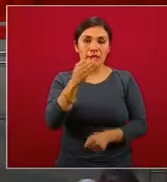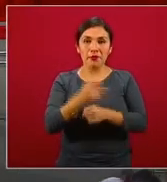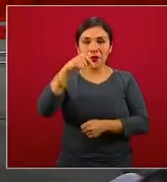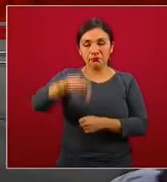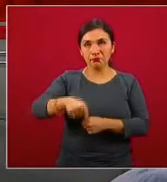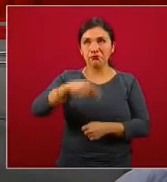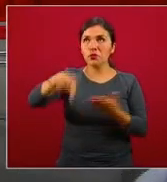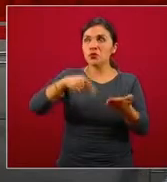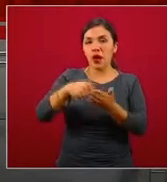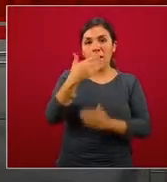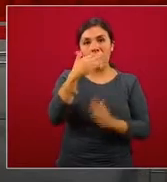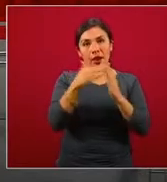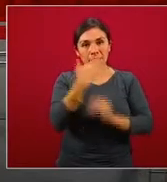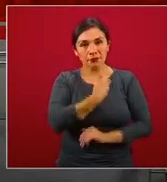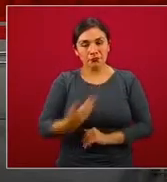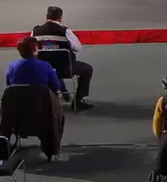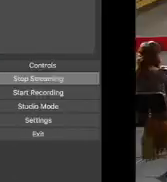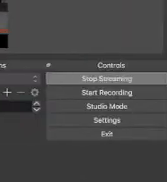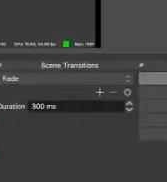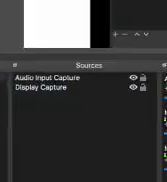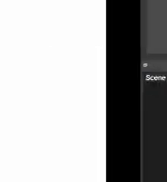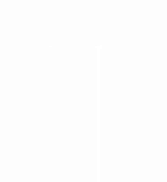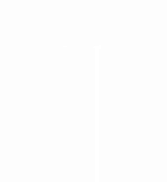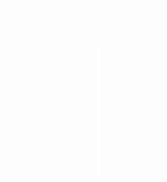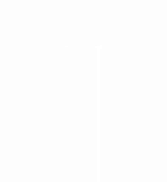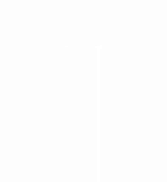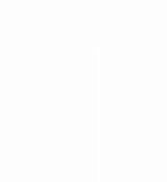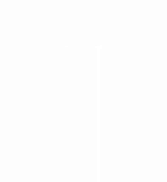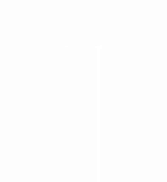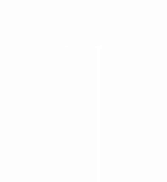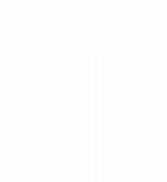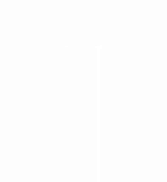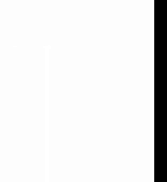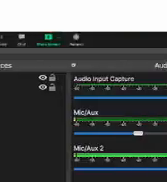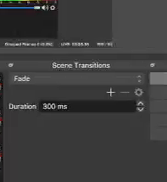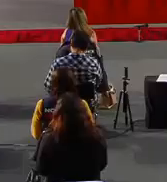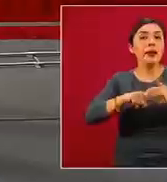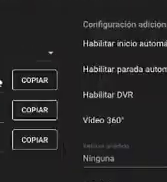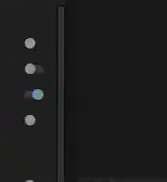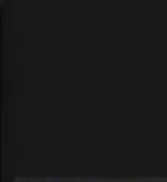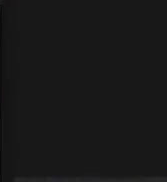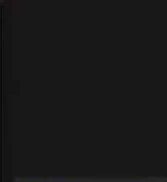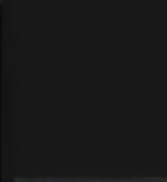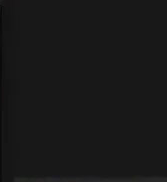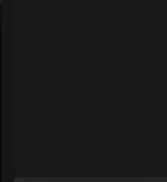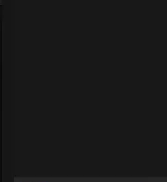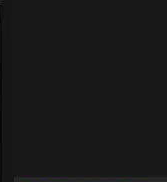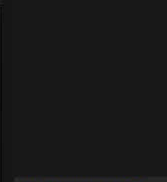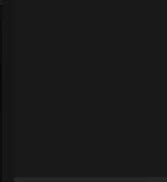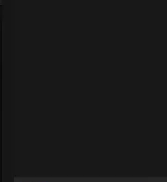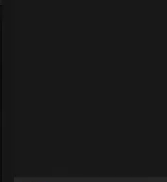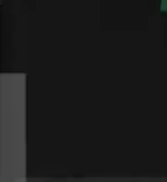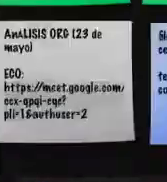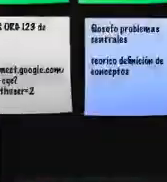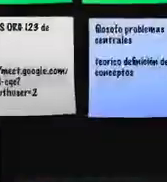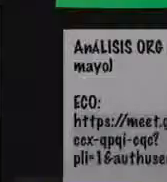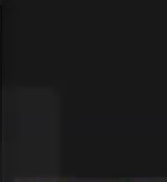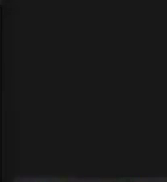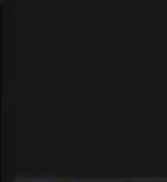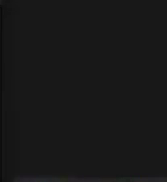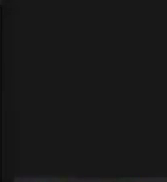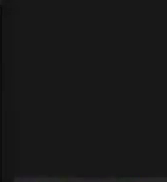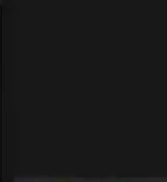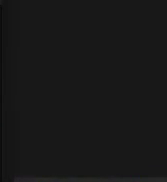in the National Palace in Mexico City, and we are going to get started with our daily press conference